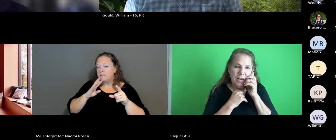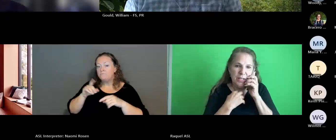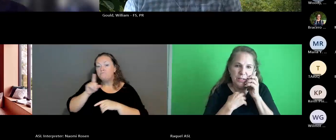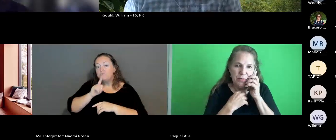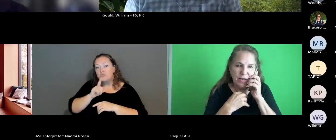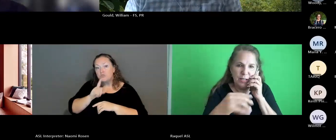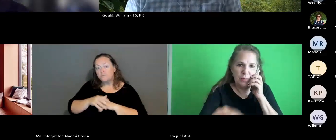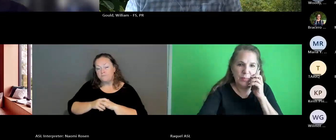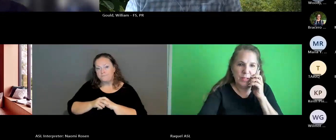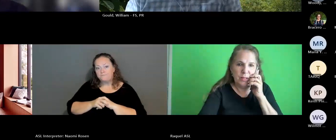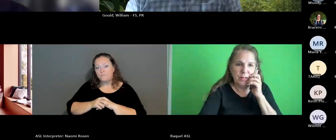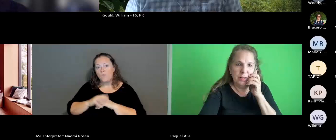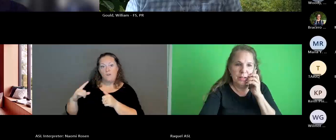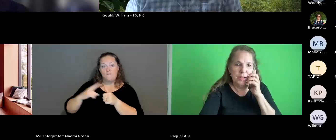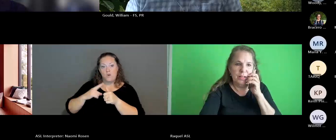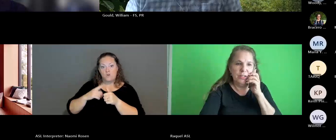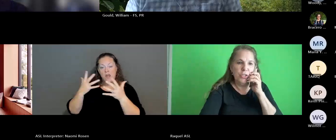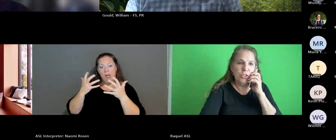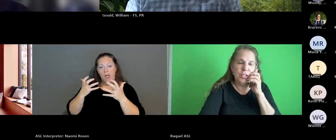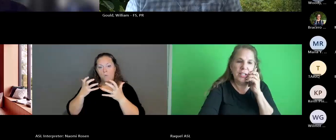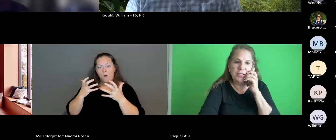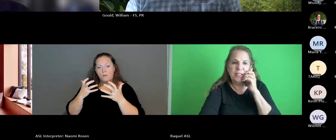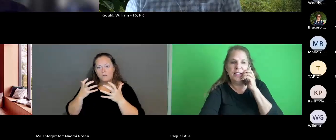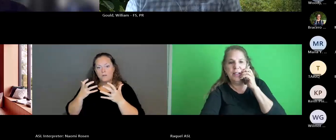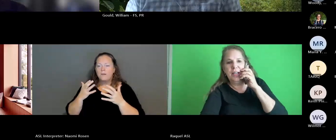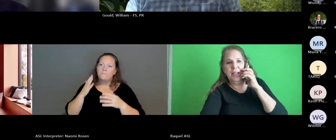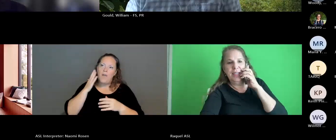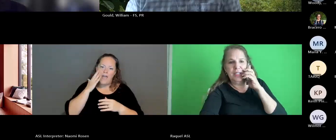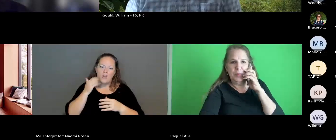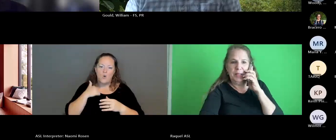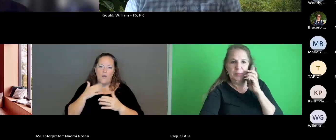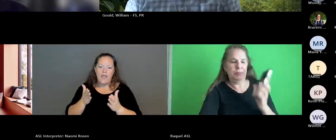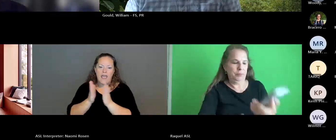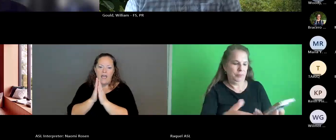I first wanted to, I know that I asked about